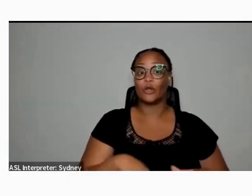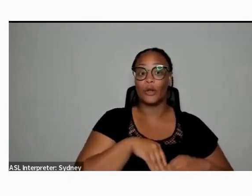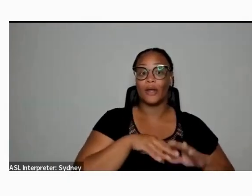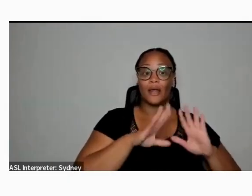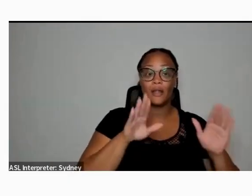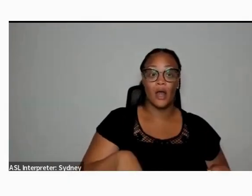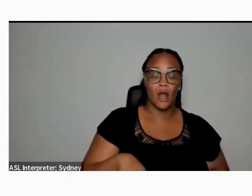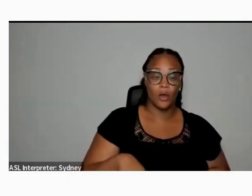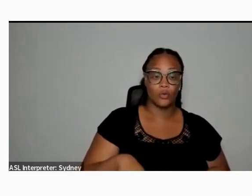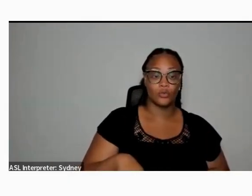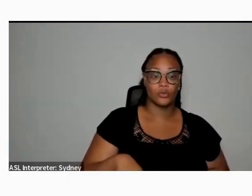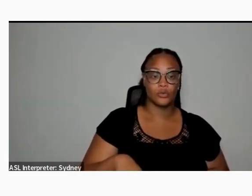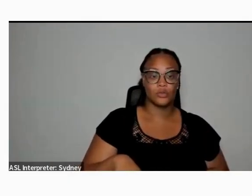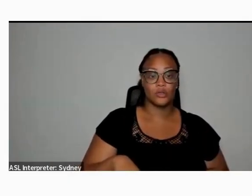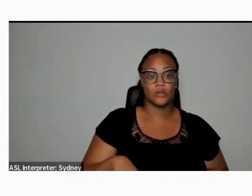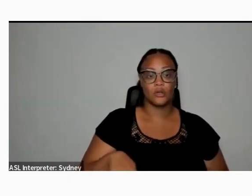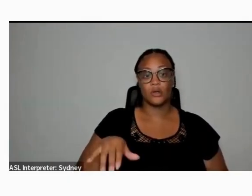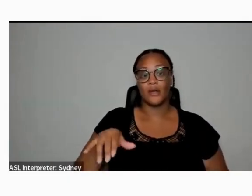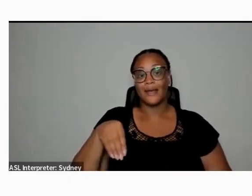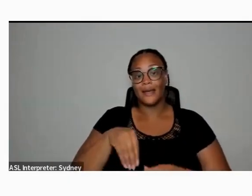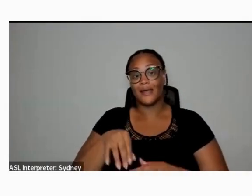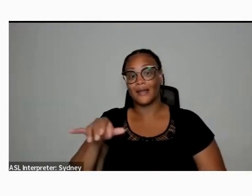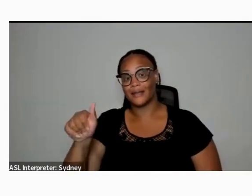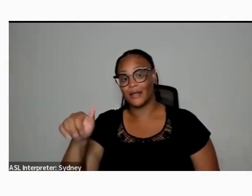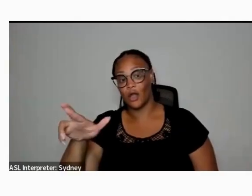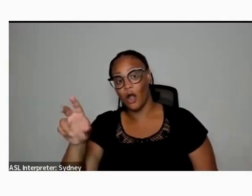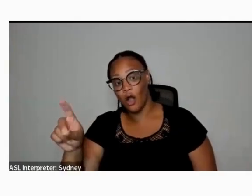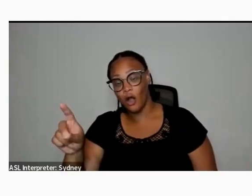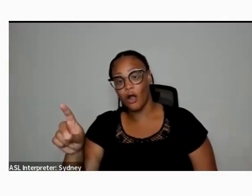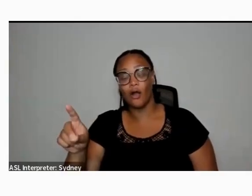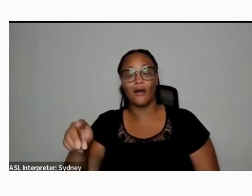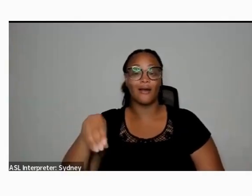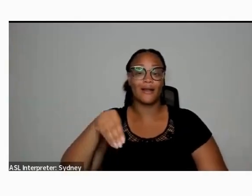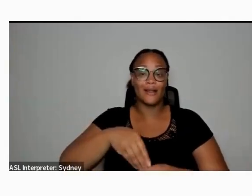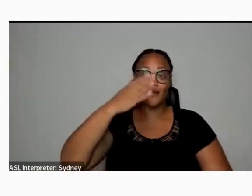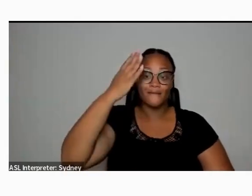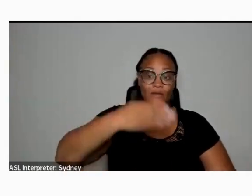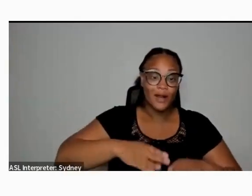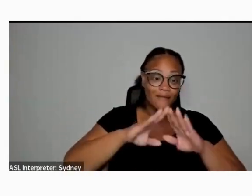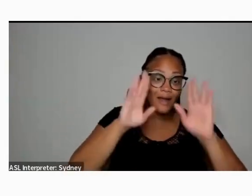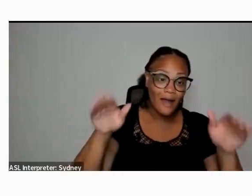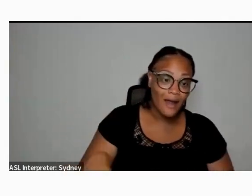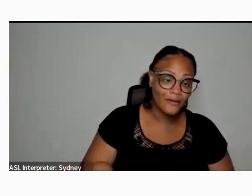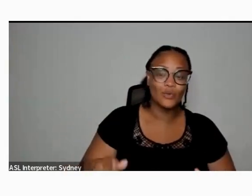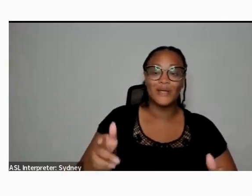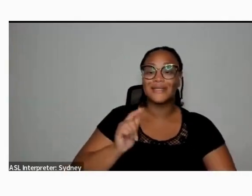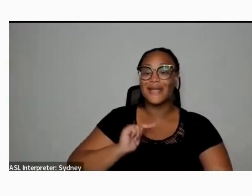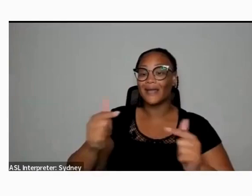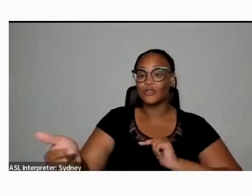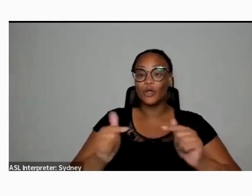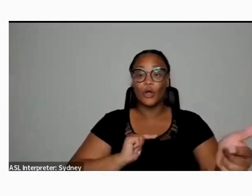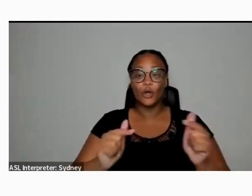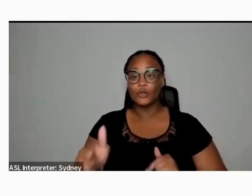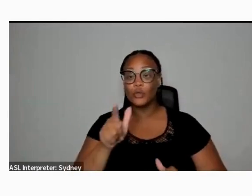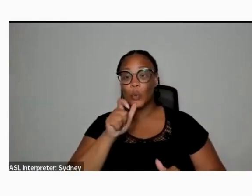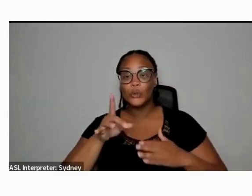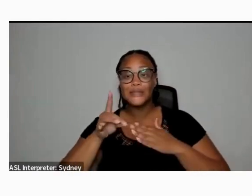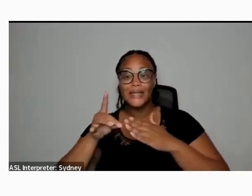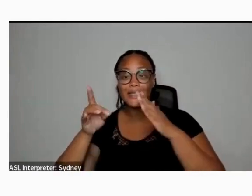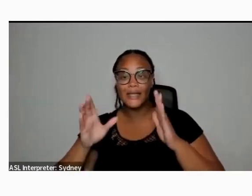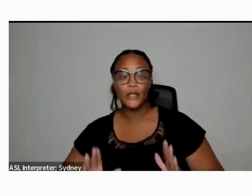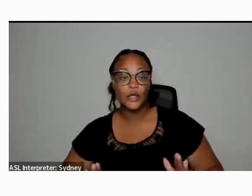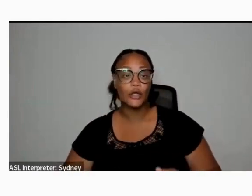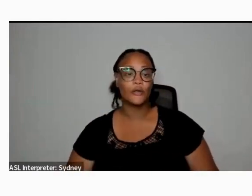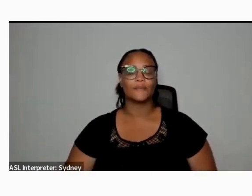on the driveway, all kinds of different things. You could take turns who's going to be the leader, who Simon Says kinds